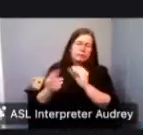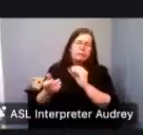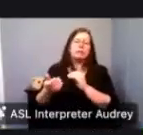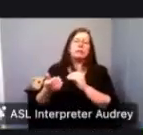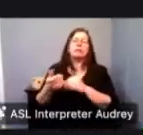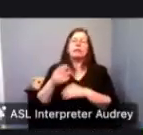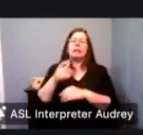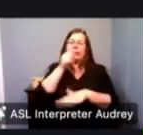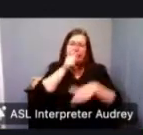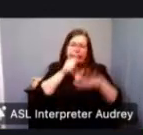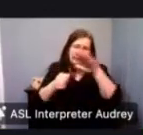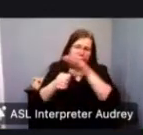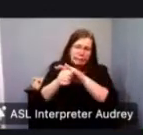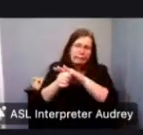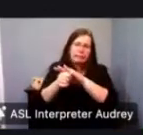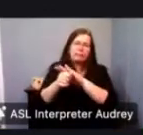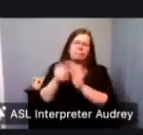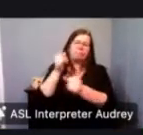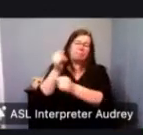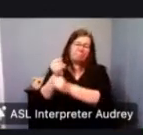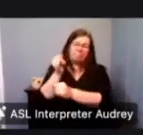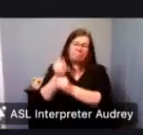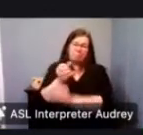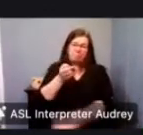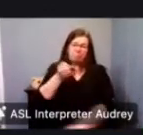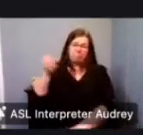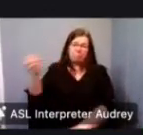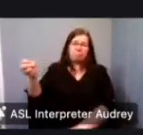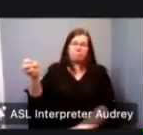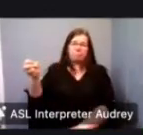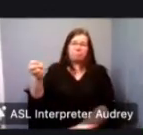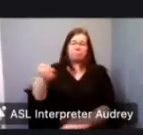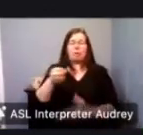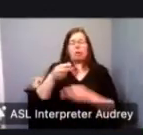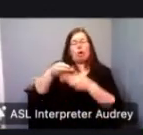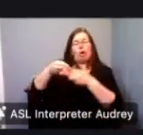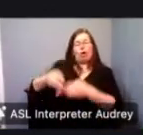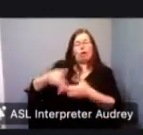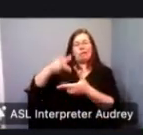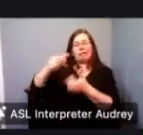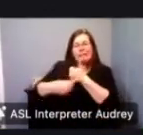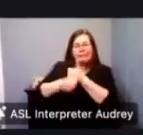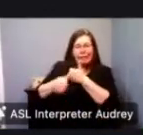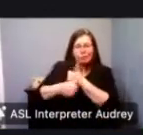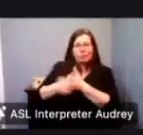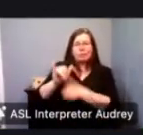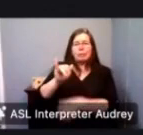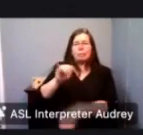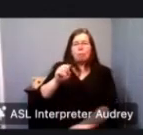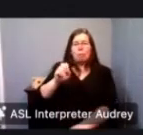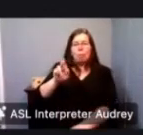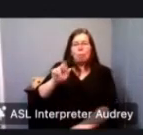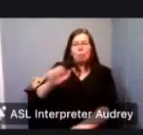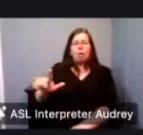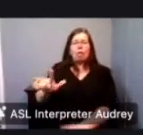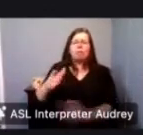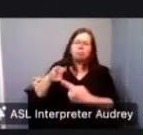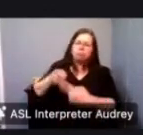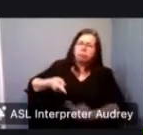hidden away from society and institutions, believed to be dangerous and immoral, fighting to be included rather